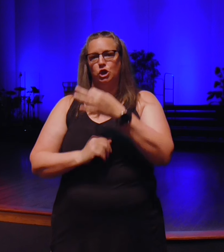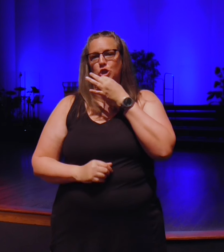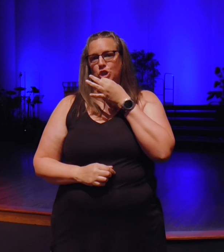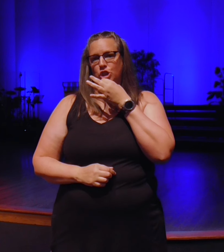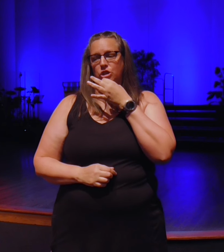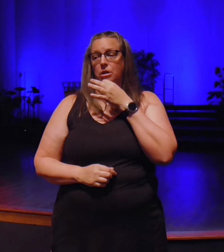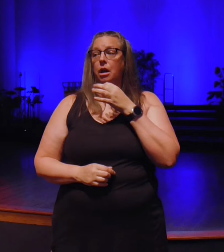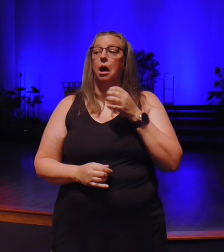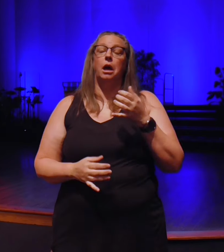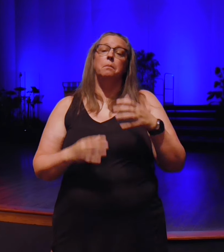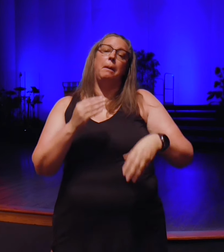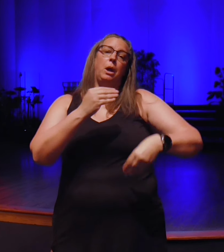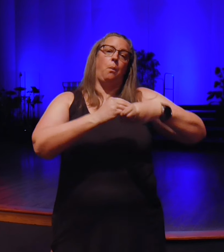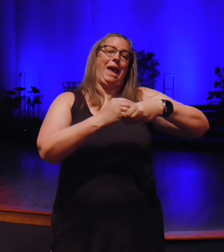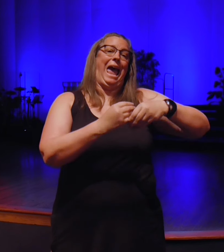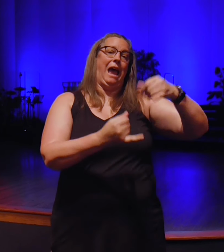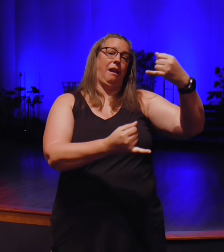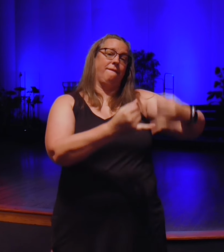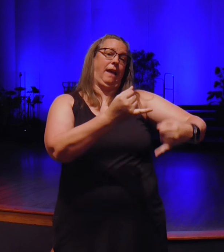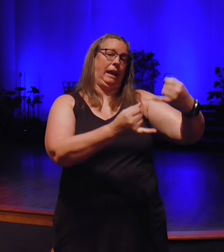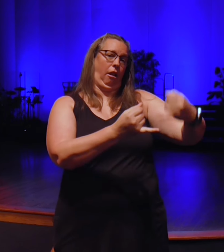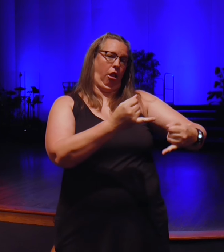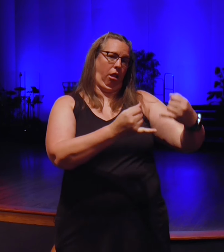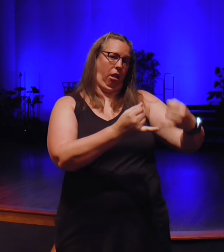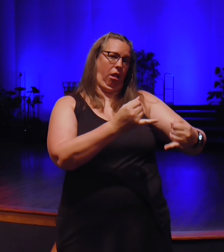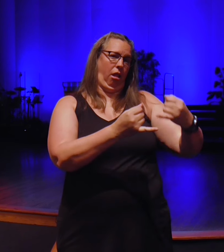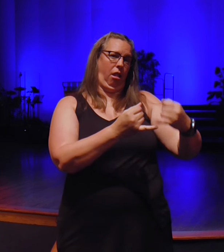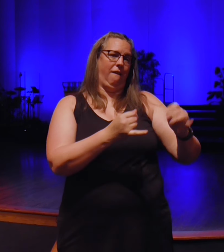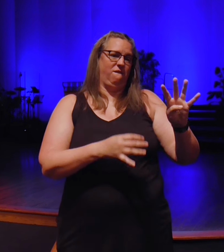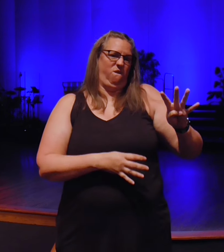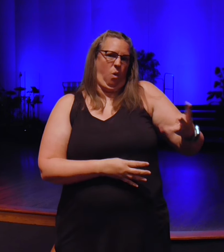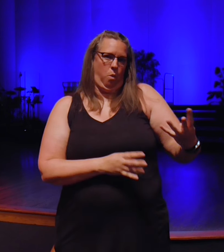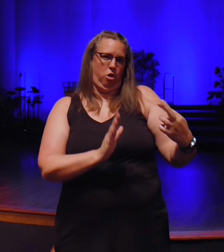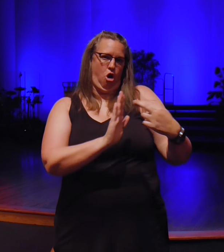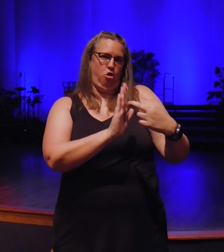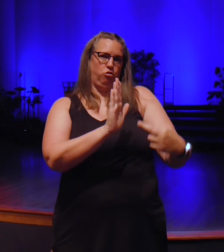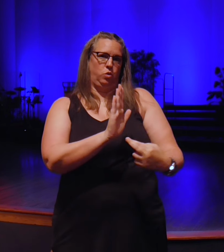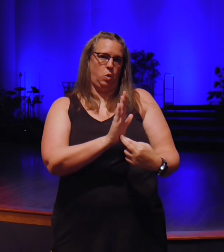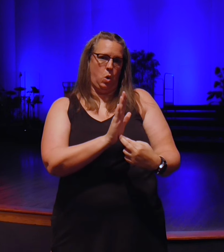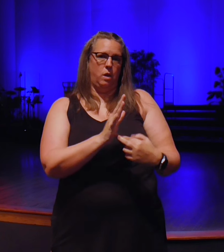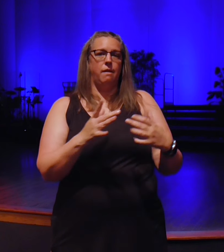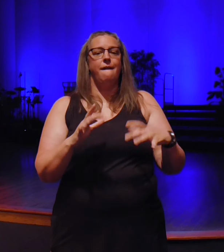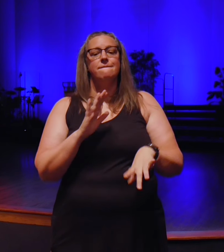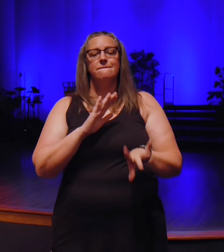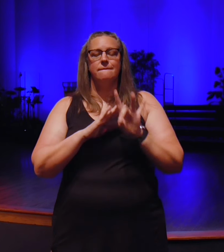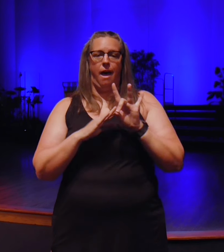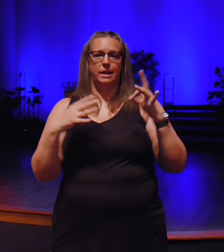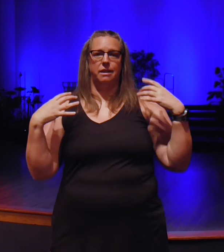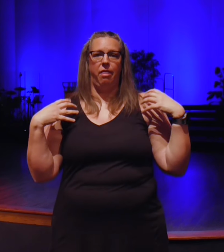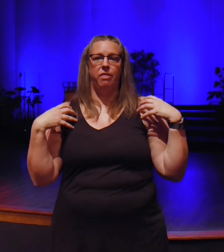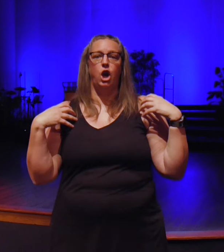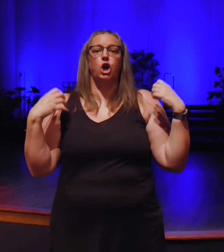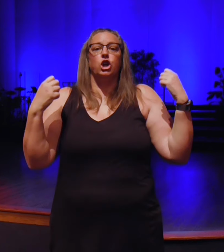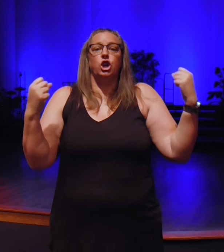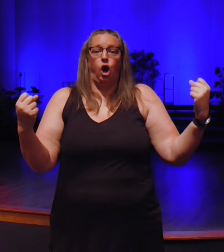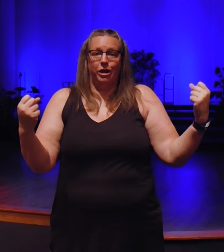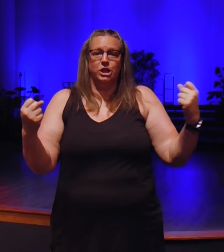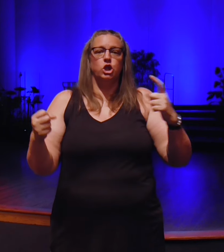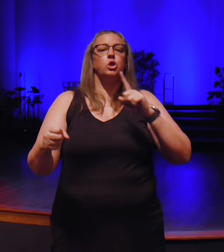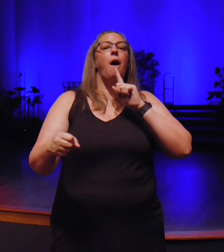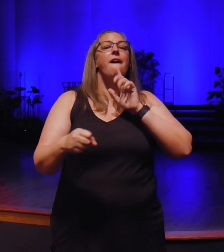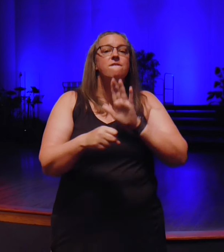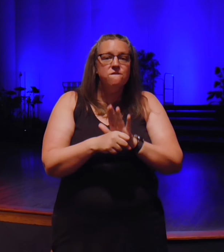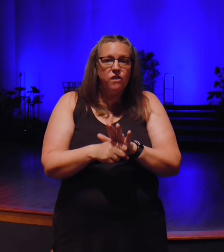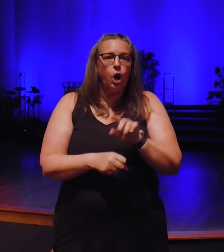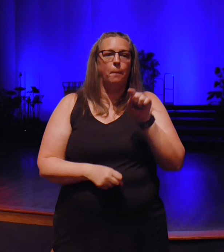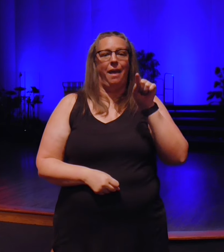step to find the courage to affirm the being who is sharing, to find